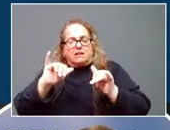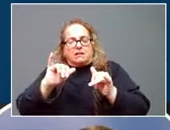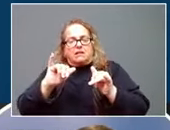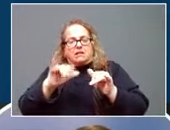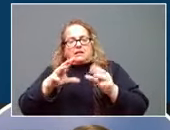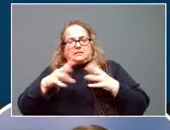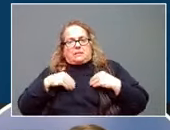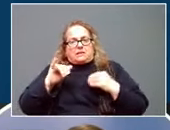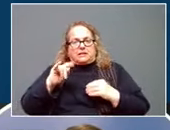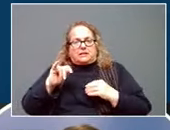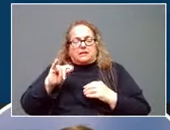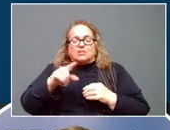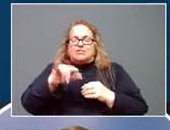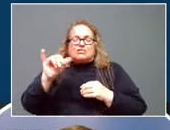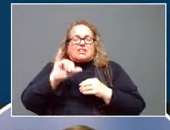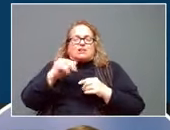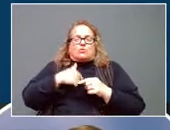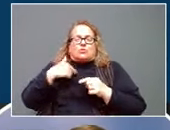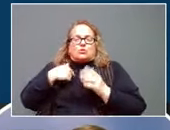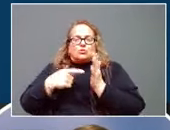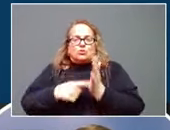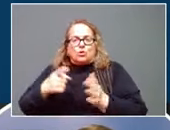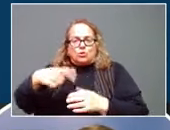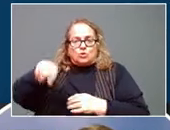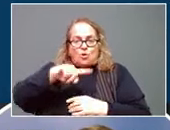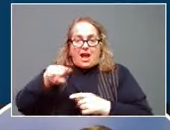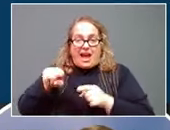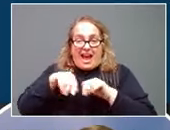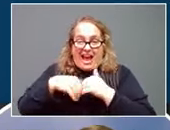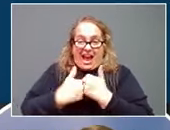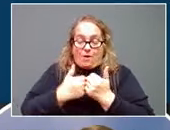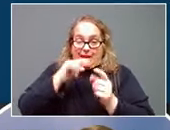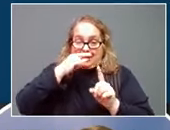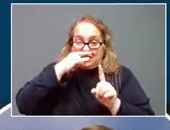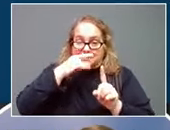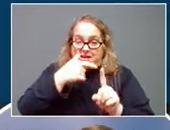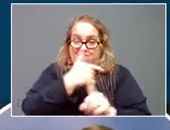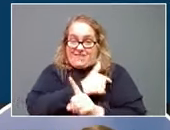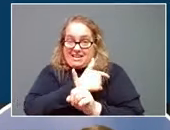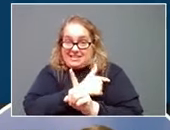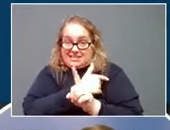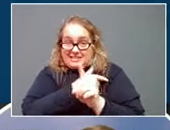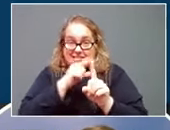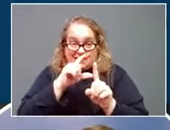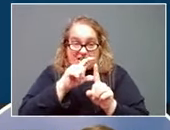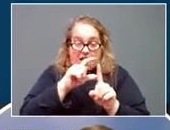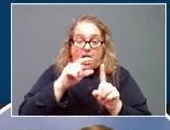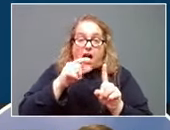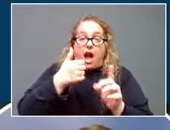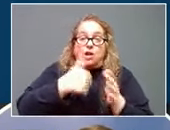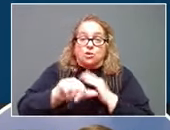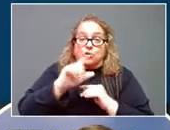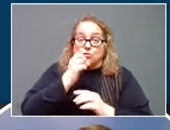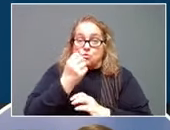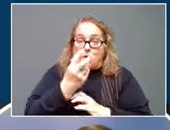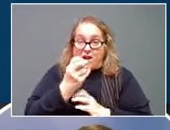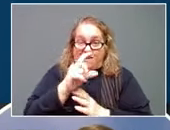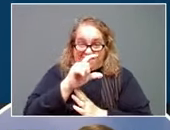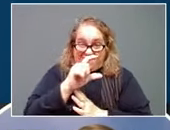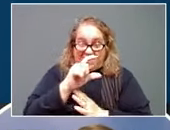like we showed everybody how the kids' vaccine for under 12 is